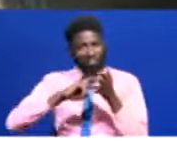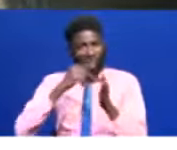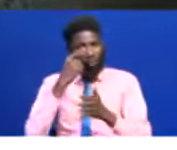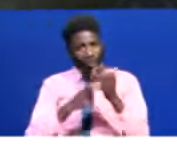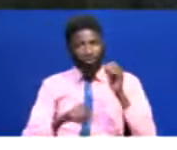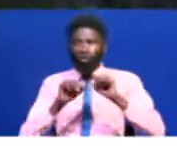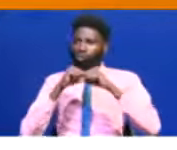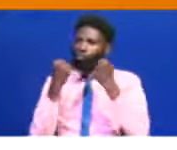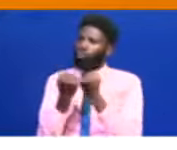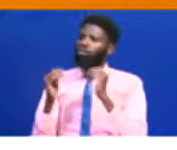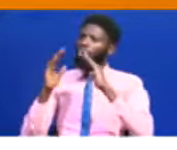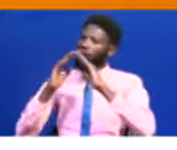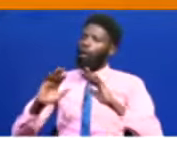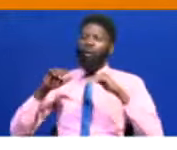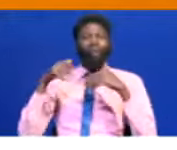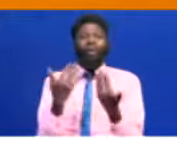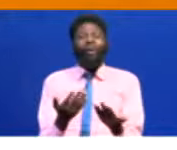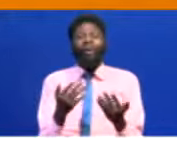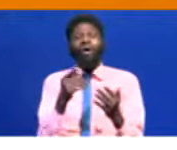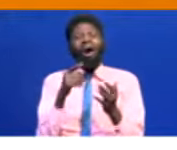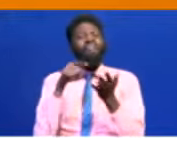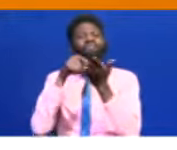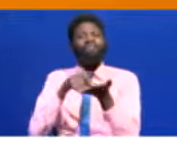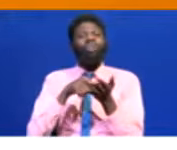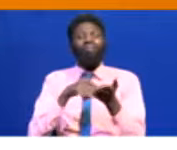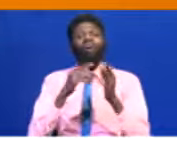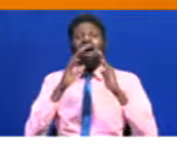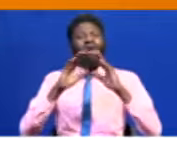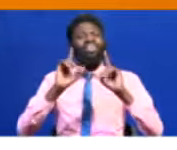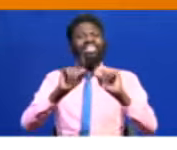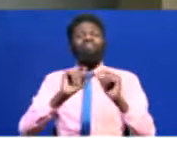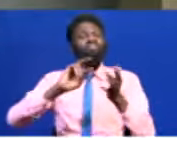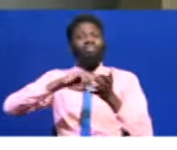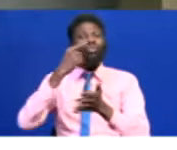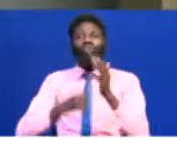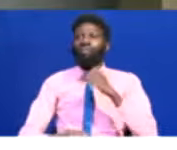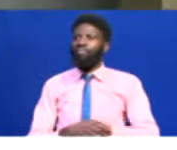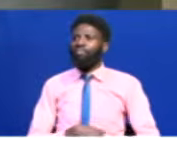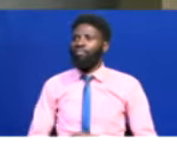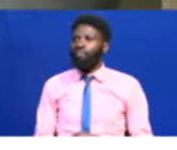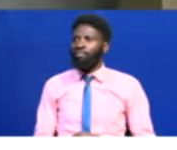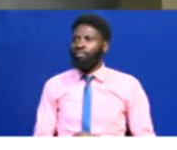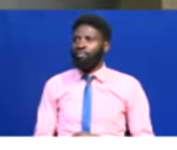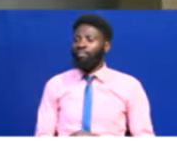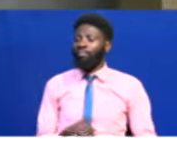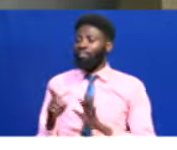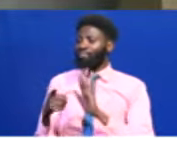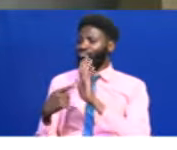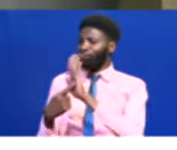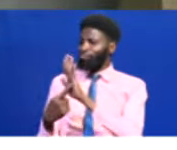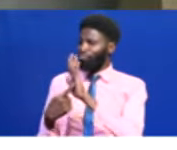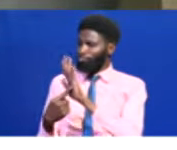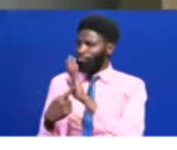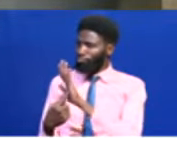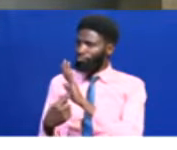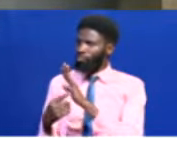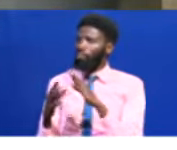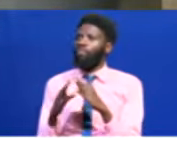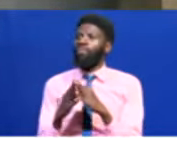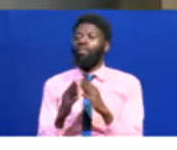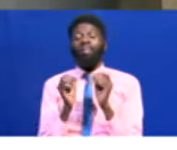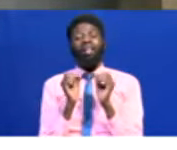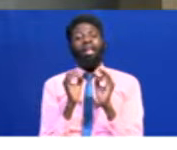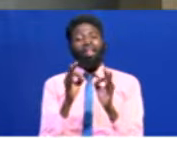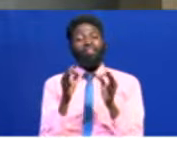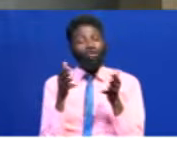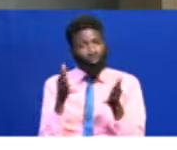social housing, or what affordable? What is affordable housing? When you look, I'll give an example. If today you